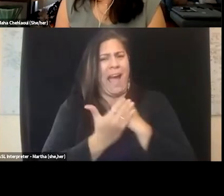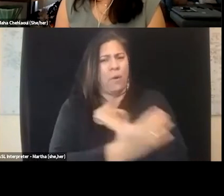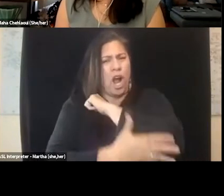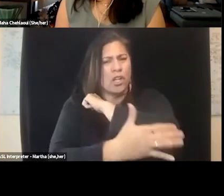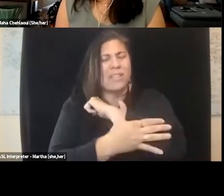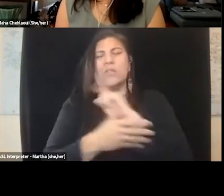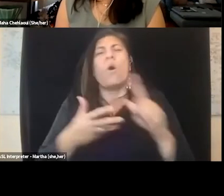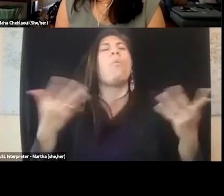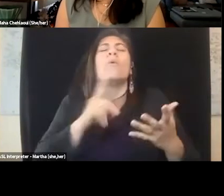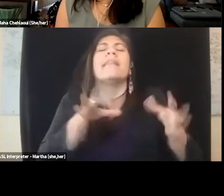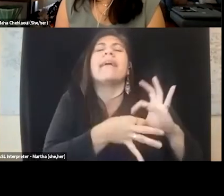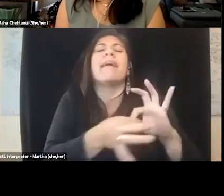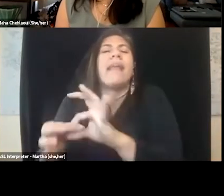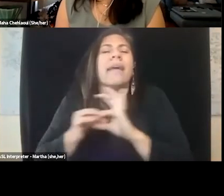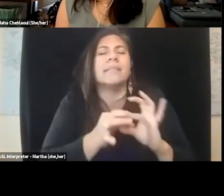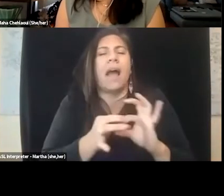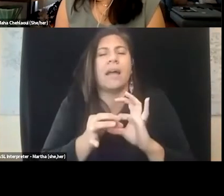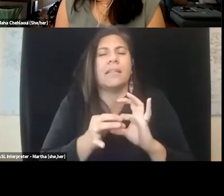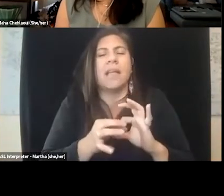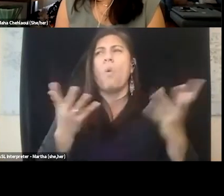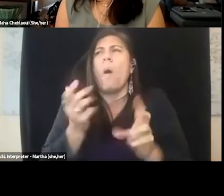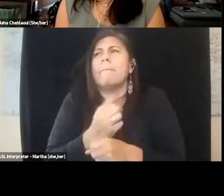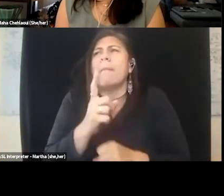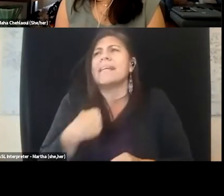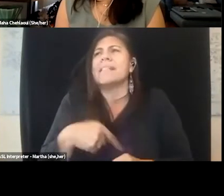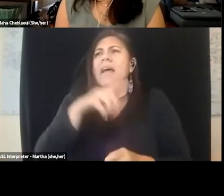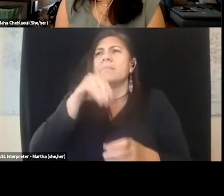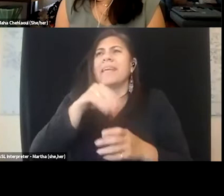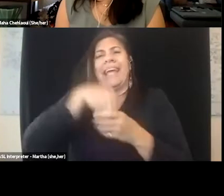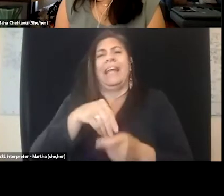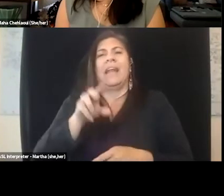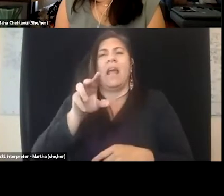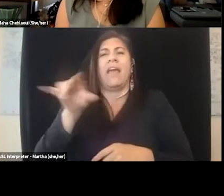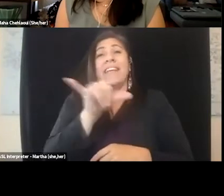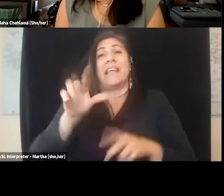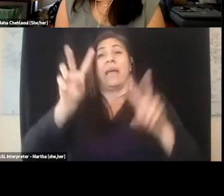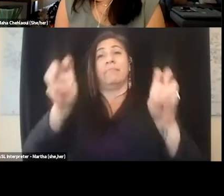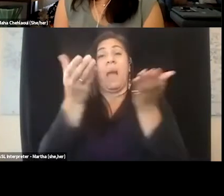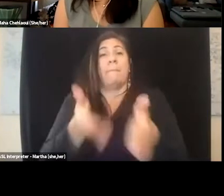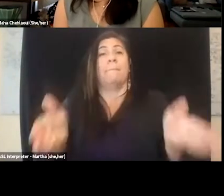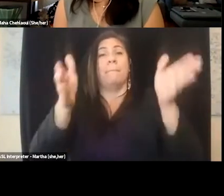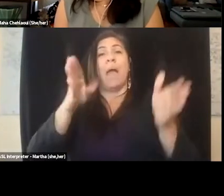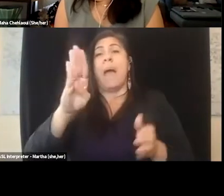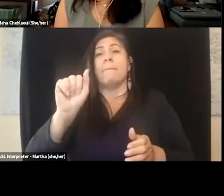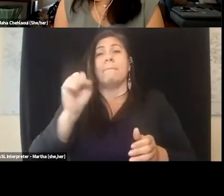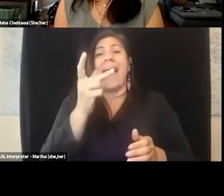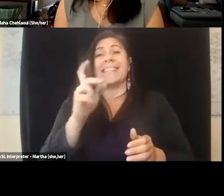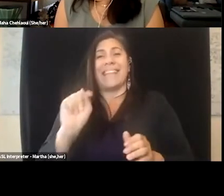us? What is it that make us be in the same basket? It's a long conversation. I'm going to stop here and let you take it